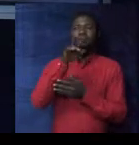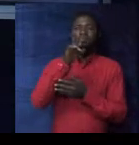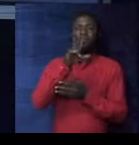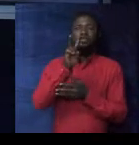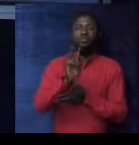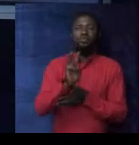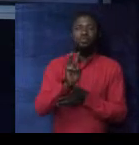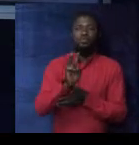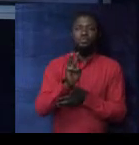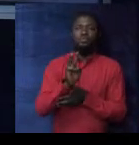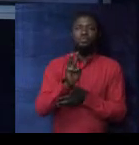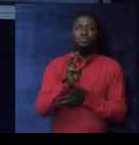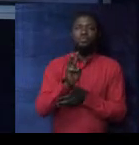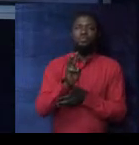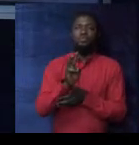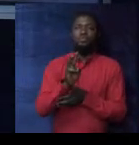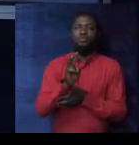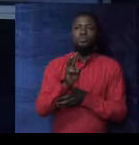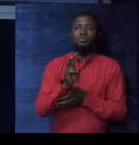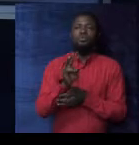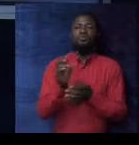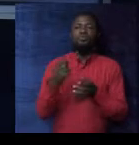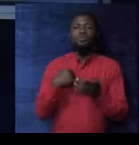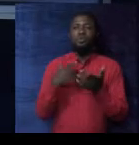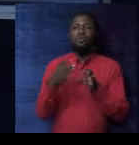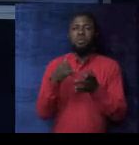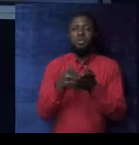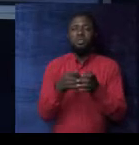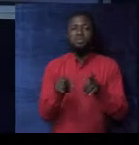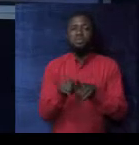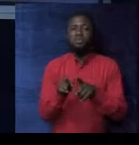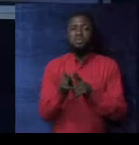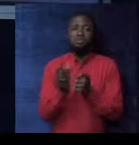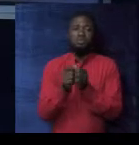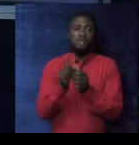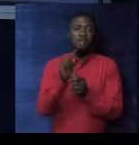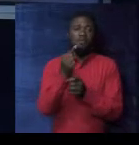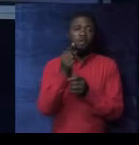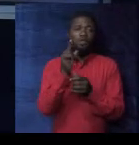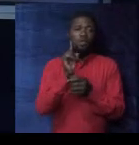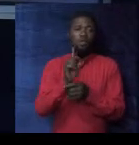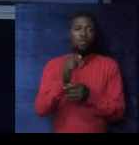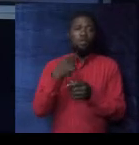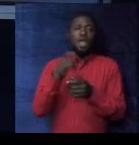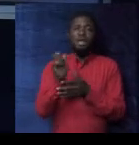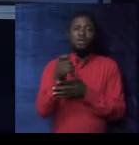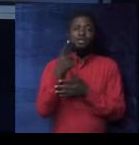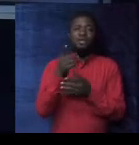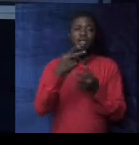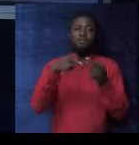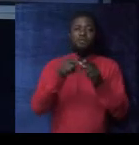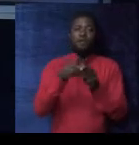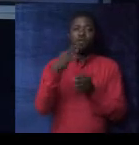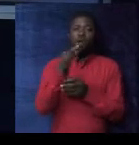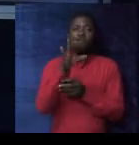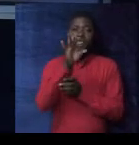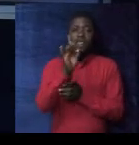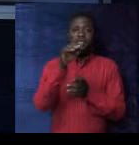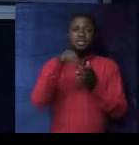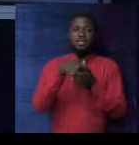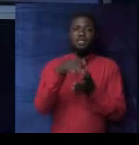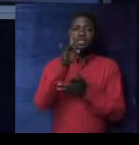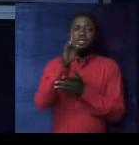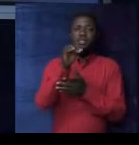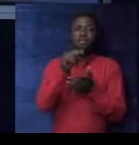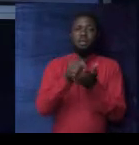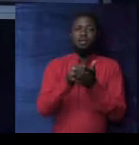4,732. Now, we'll do it much in the same way as we did the first one. We're going to write the value out. The value of 8